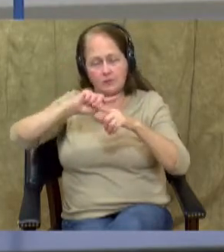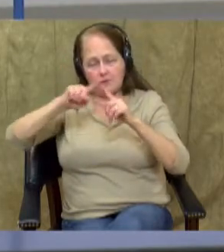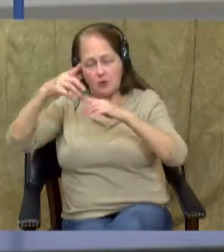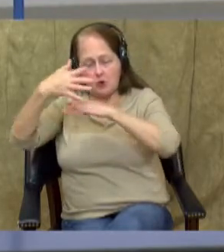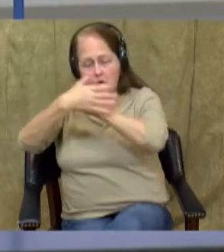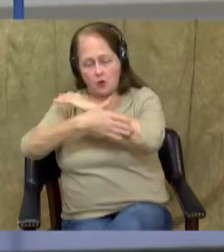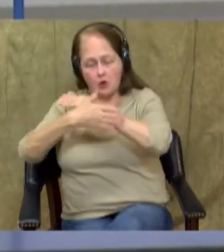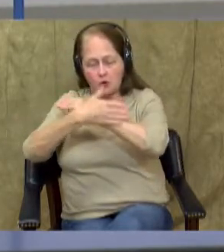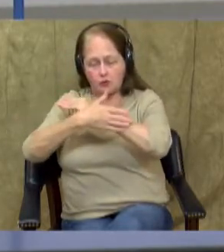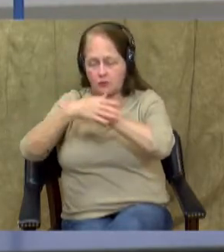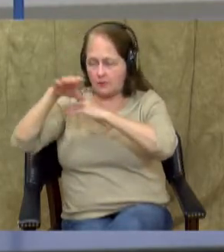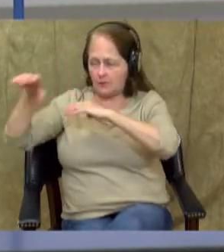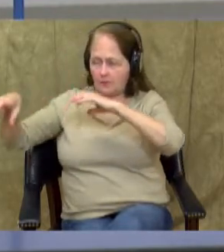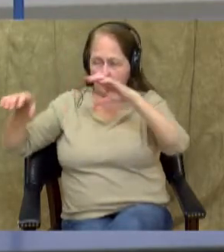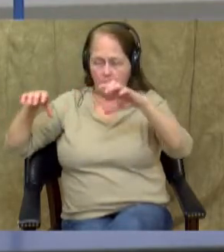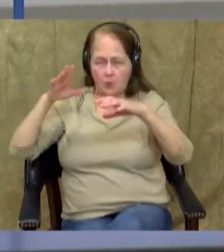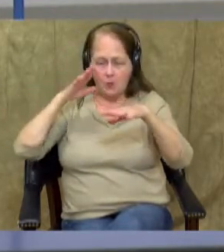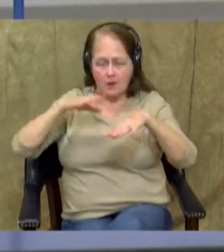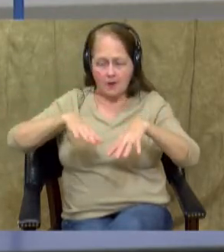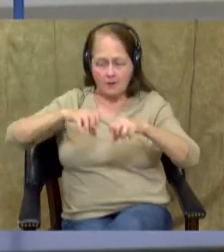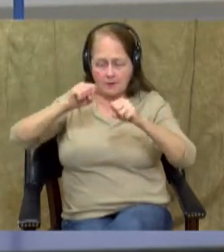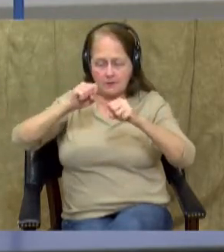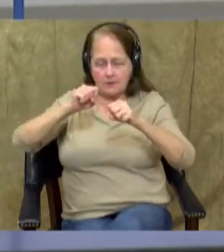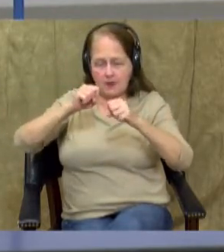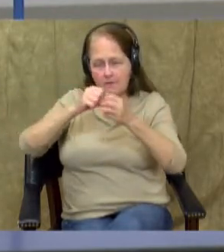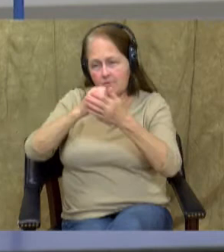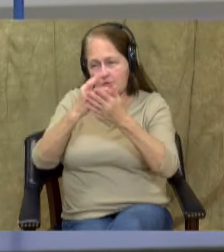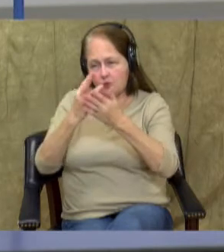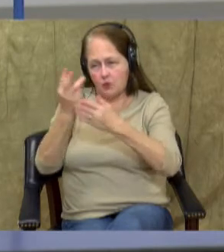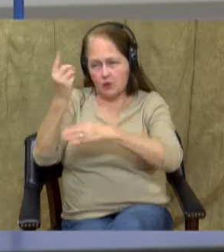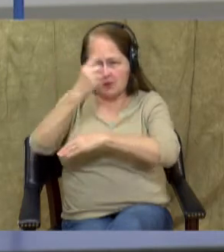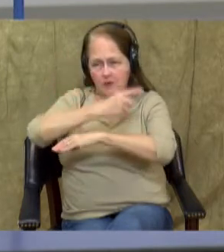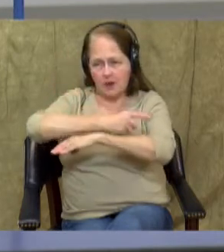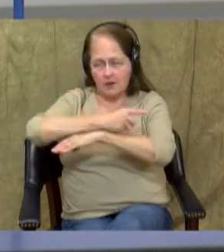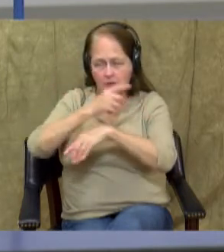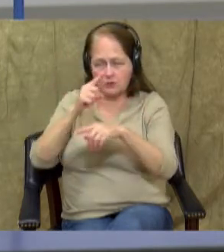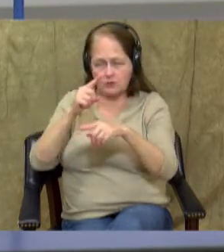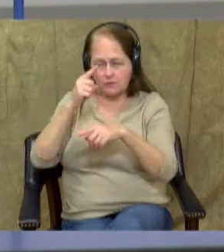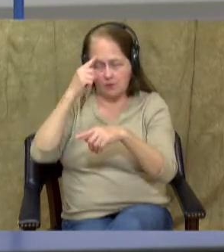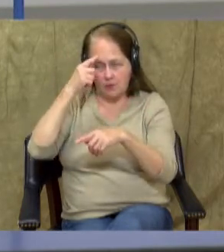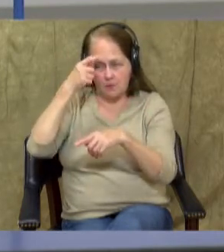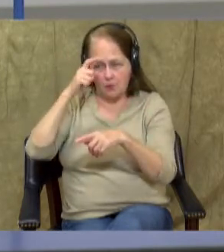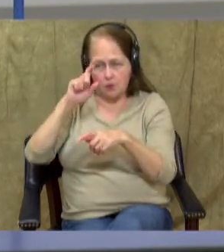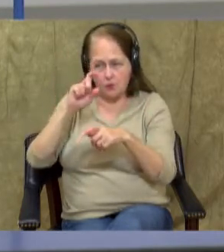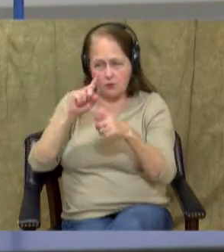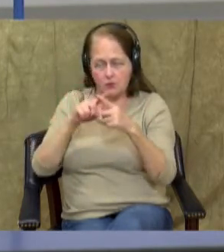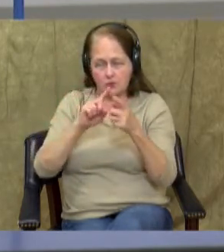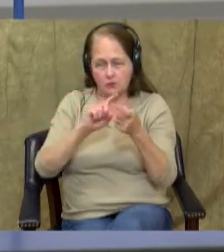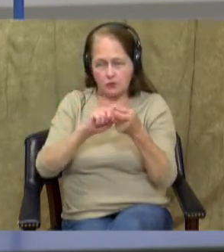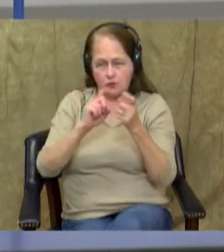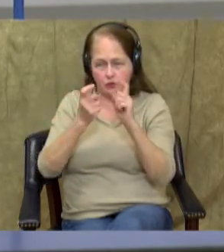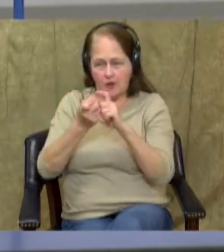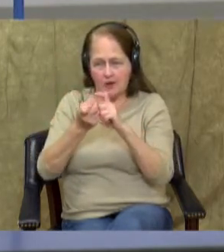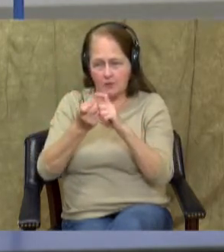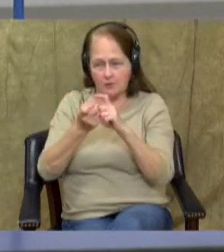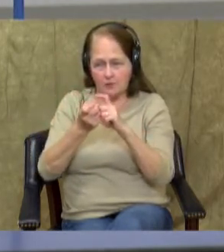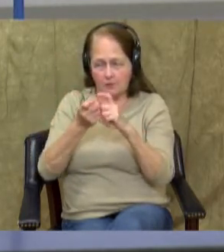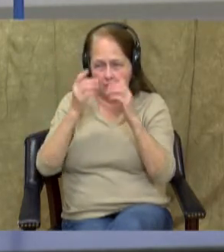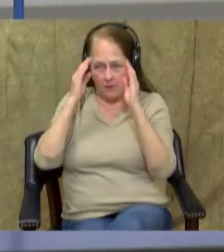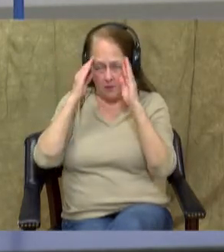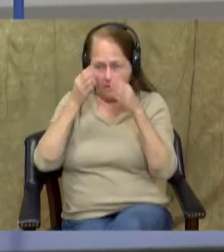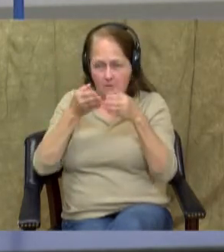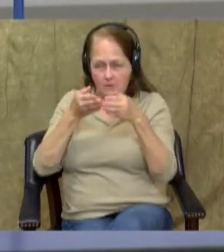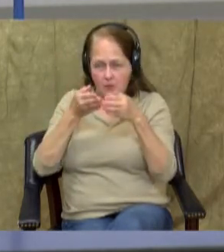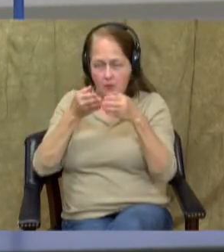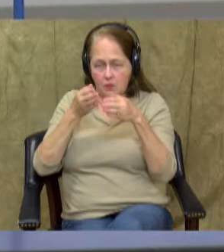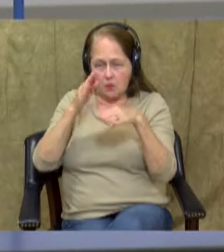moon because it takes a few days for the moon to make its shift to the next phase. So I want us to kind of focus on